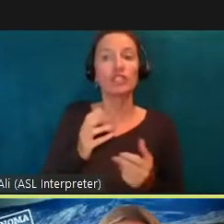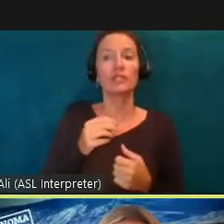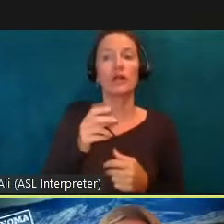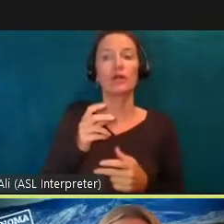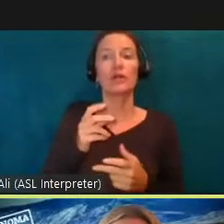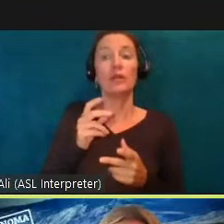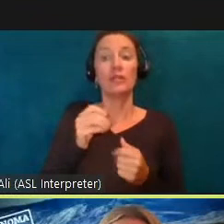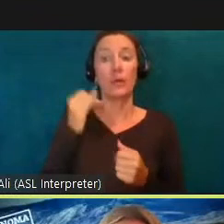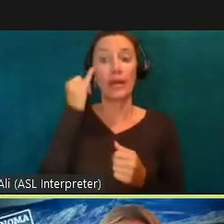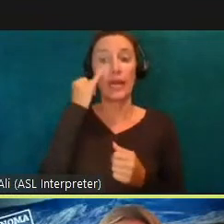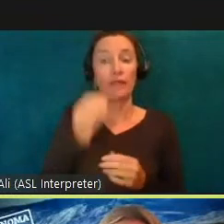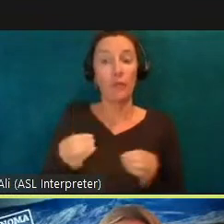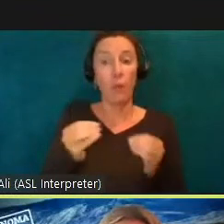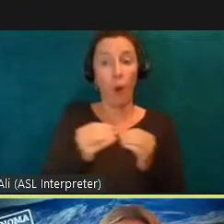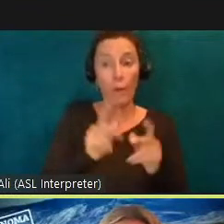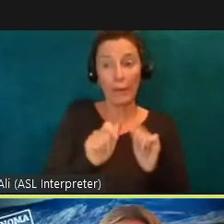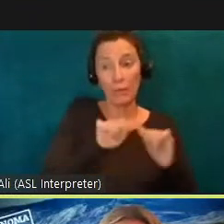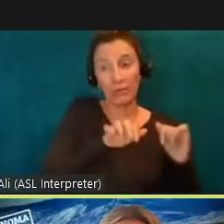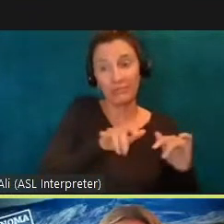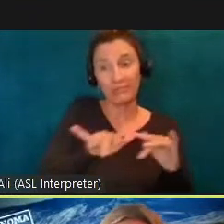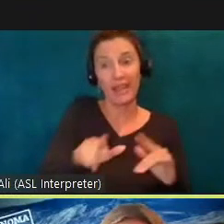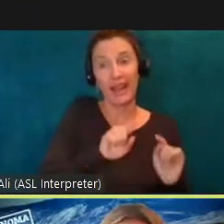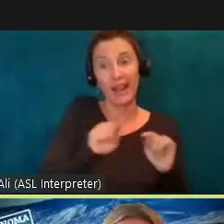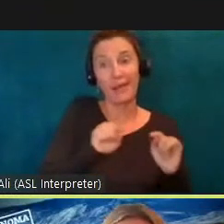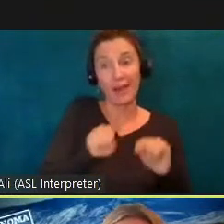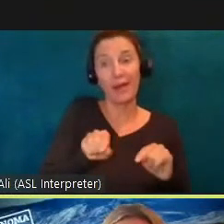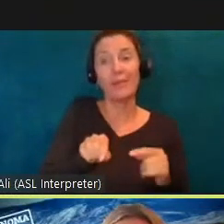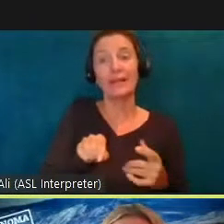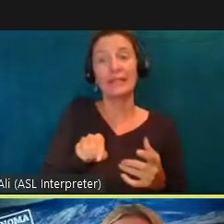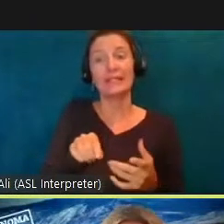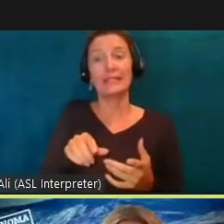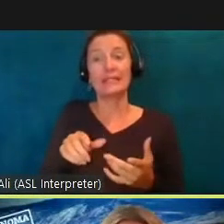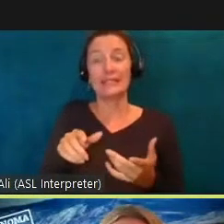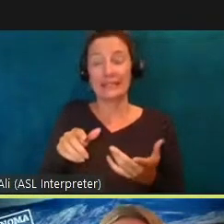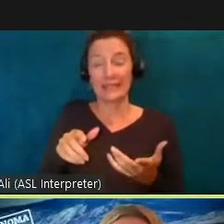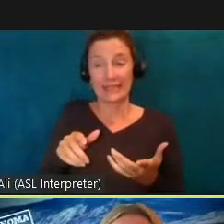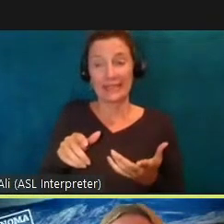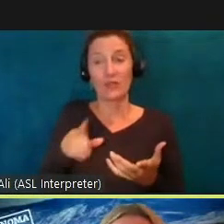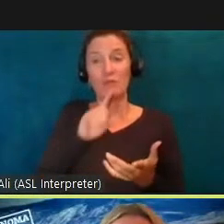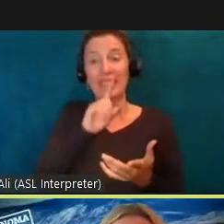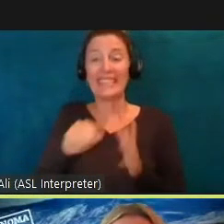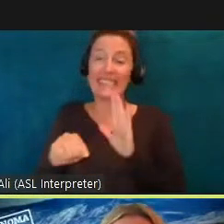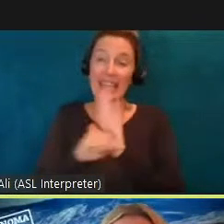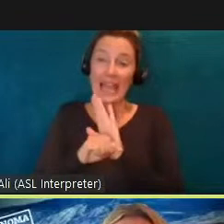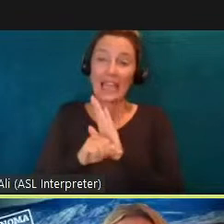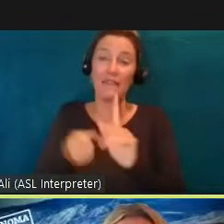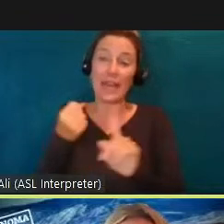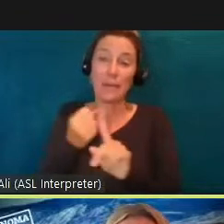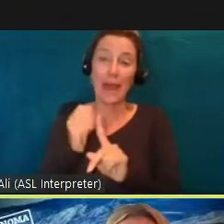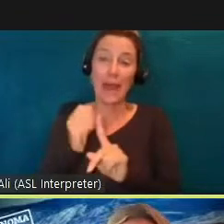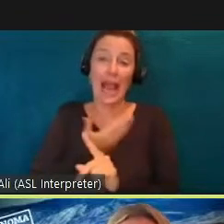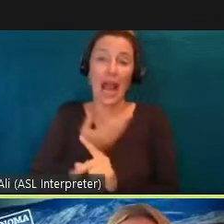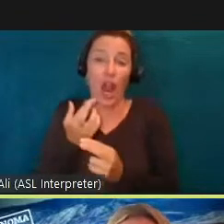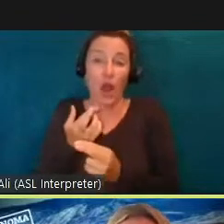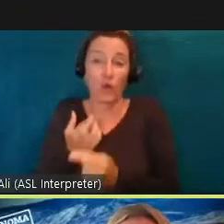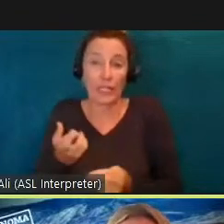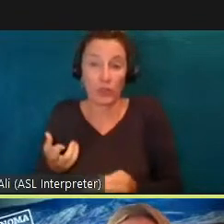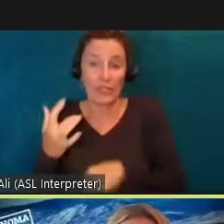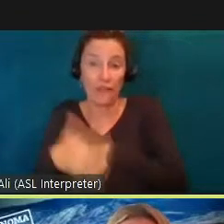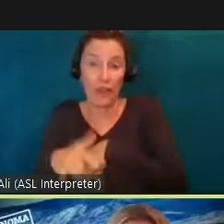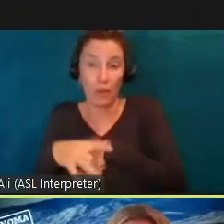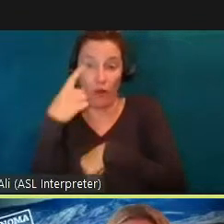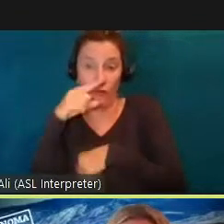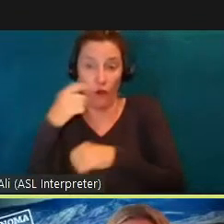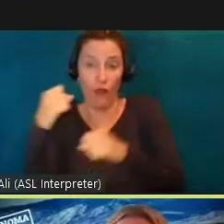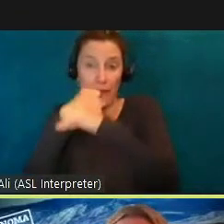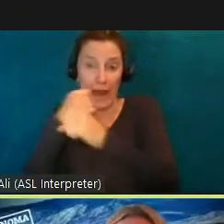increased visitors, which does create an increased demand for calls for service, does actually negatively impact the resources that we would have for the front line of the